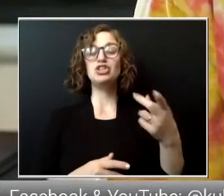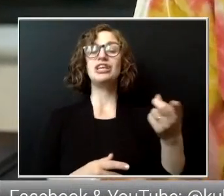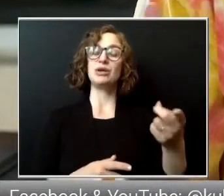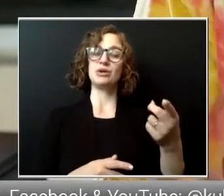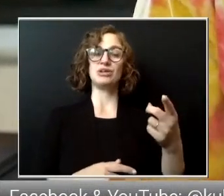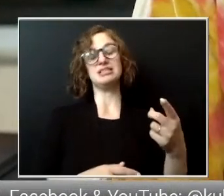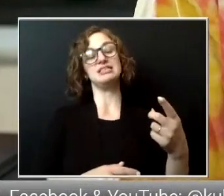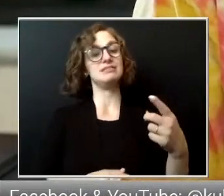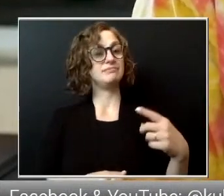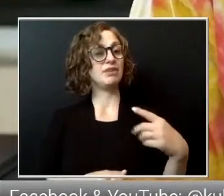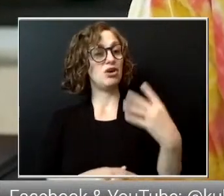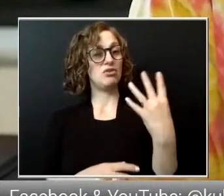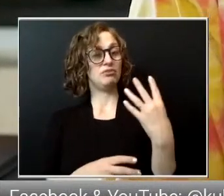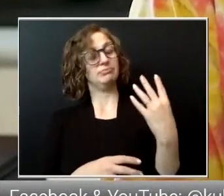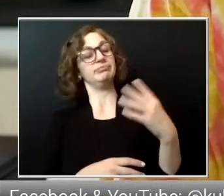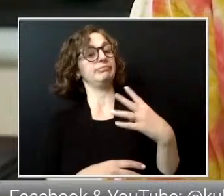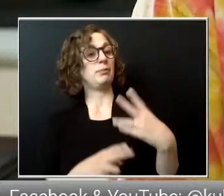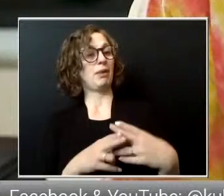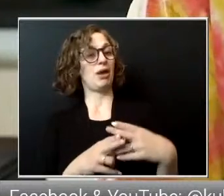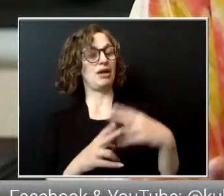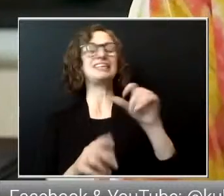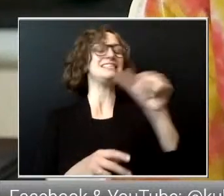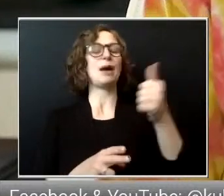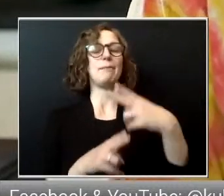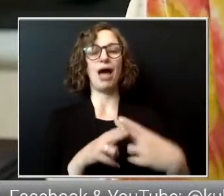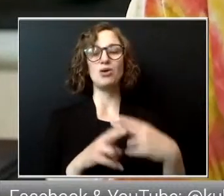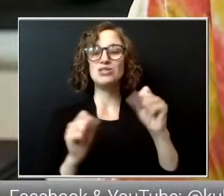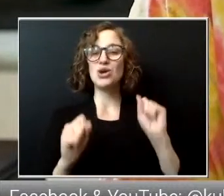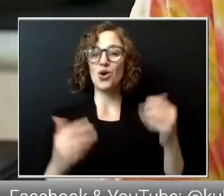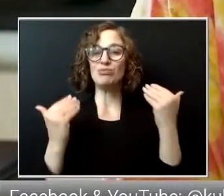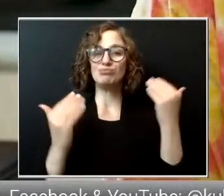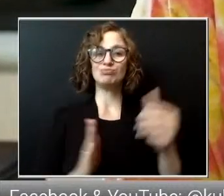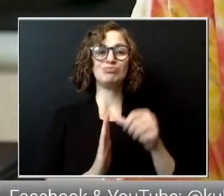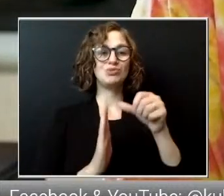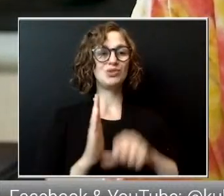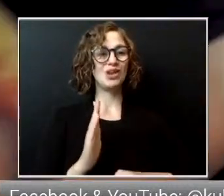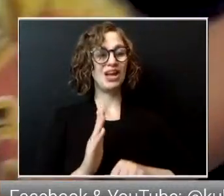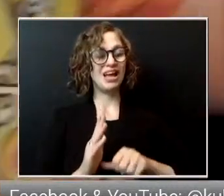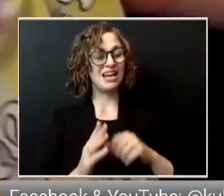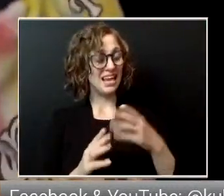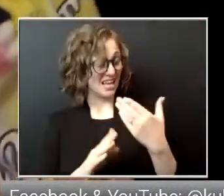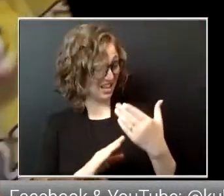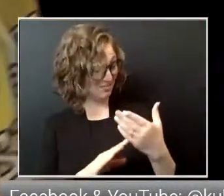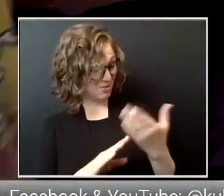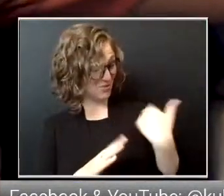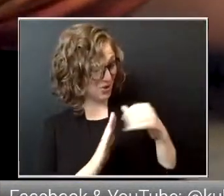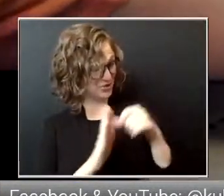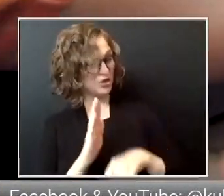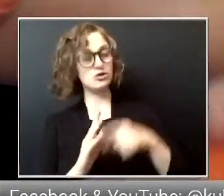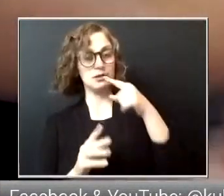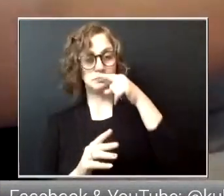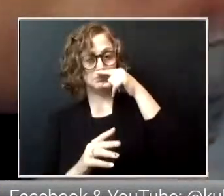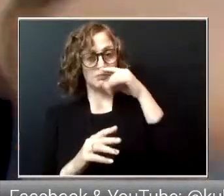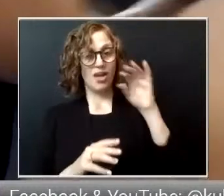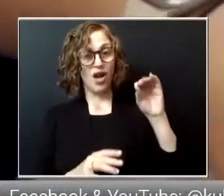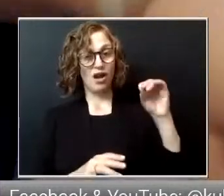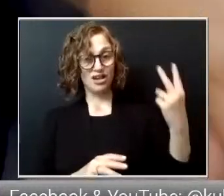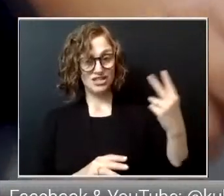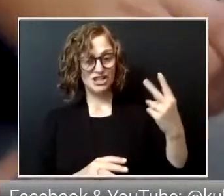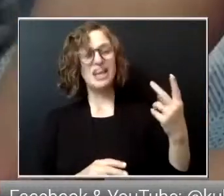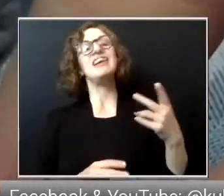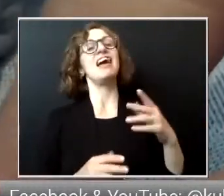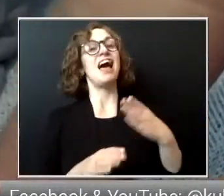surgery and they're like, yep, all right, he doesn't need oxygen. He can have a normal life. He can do all these things that a normal baby can